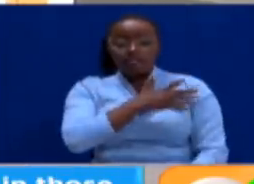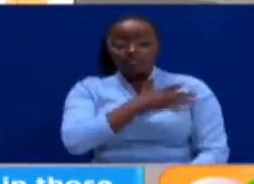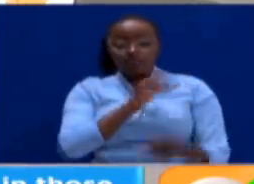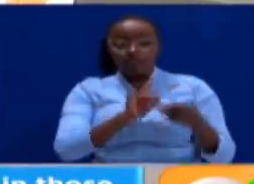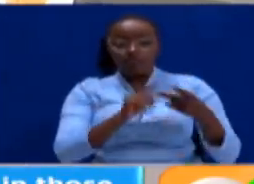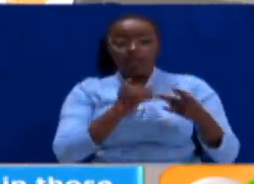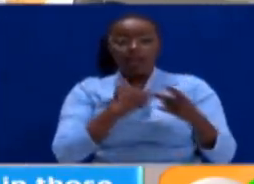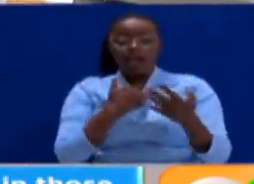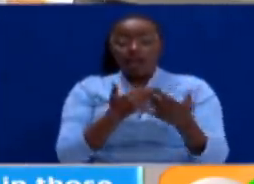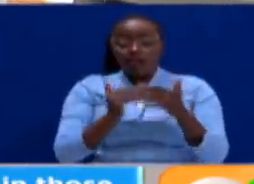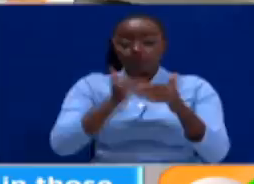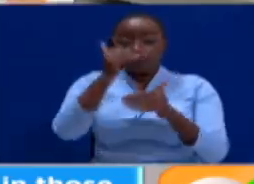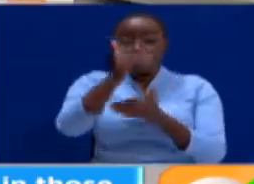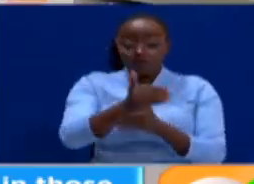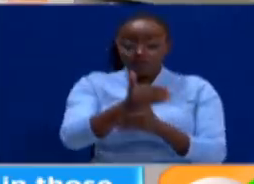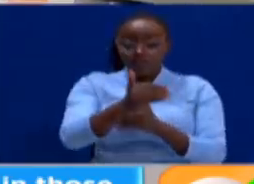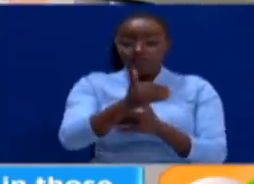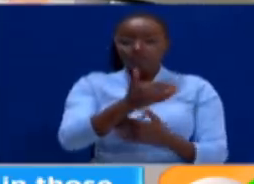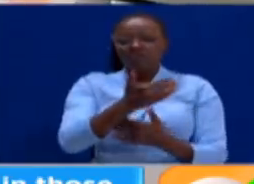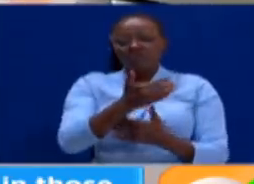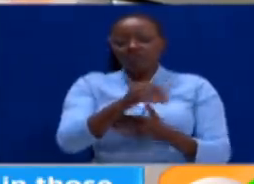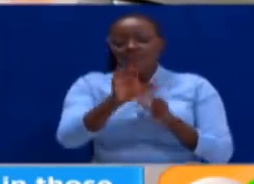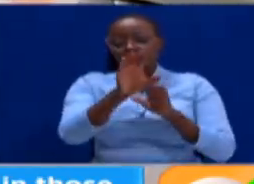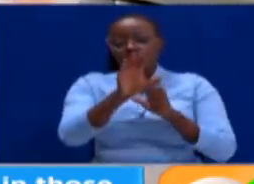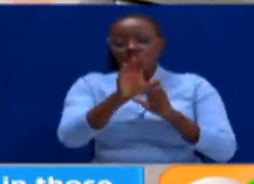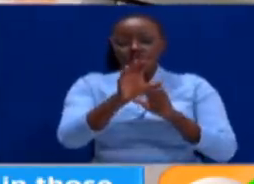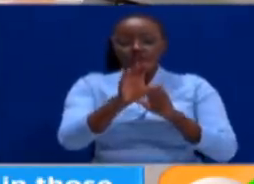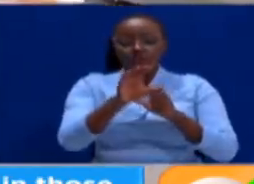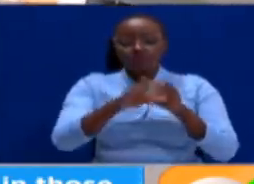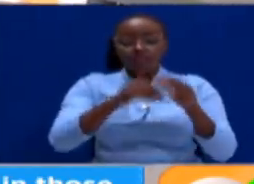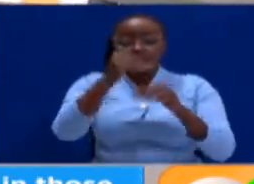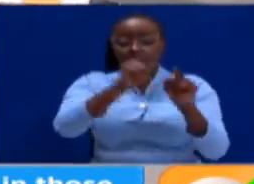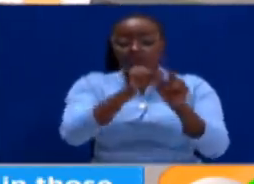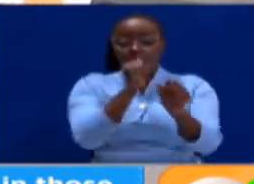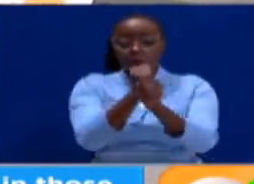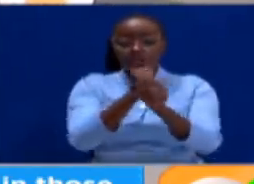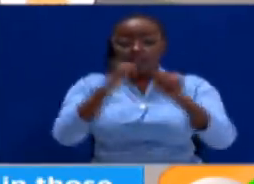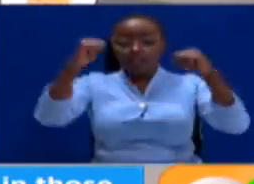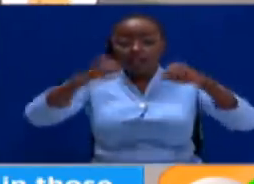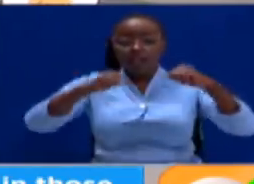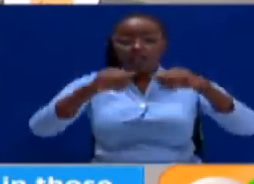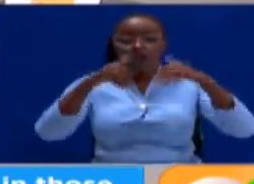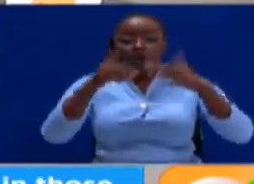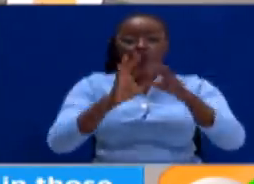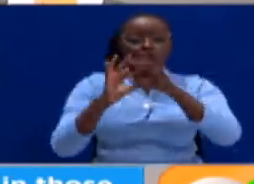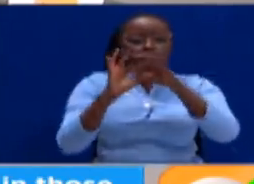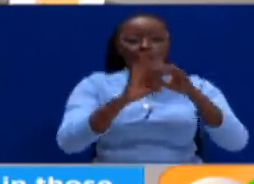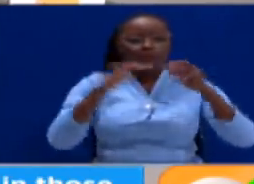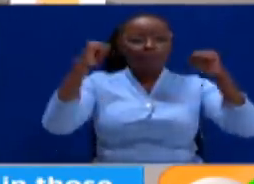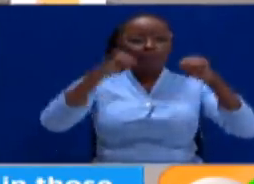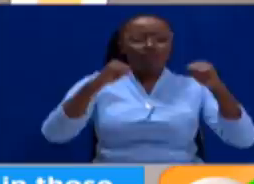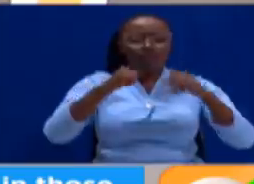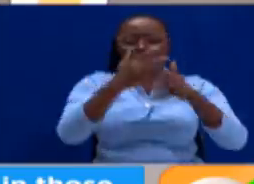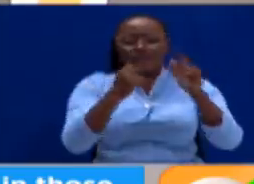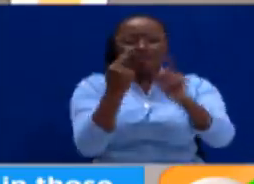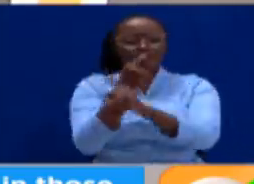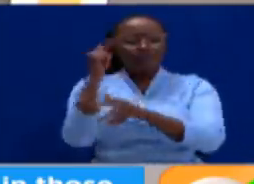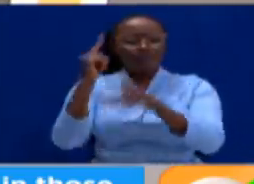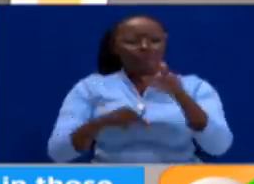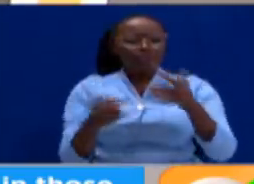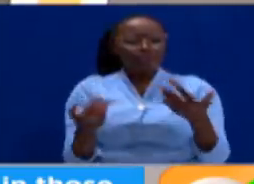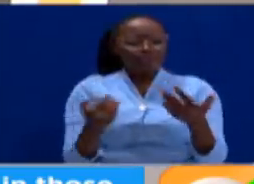you have a post-election coalition, that's KANU and Jubilee. And then you have a working agreement, or is it a cooperation agreement? So what is the